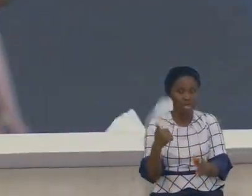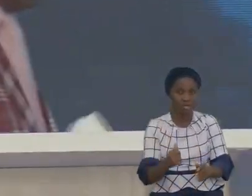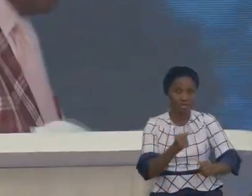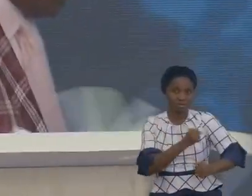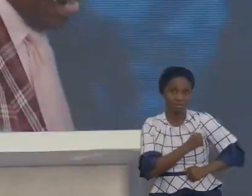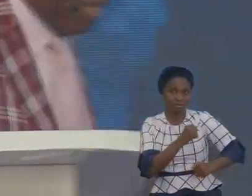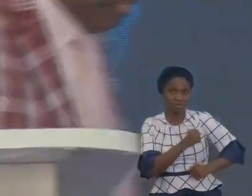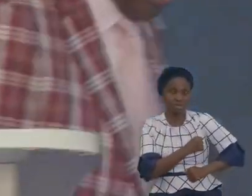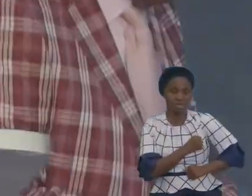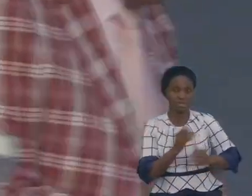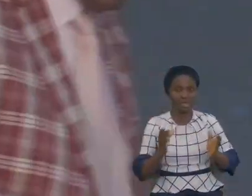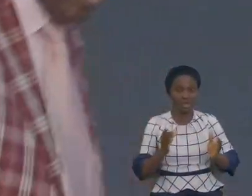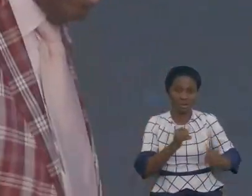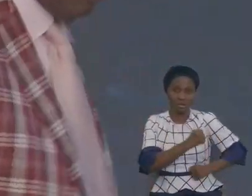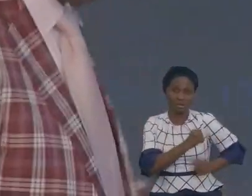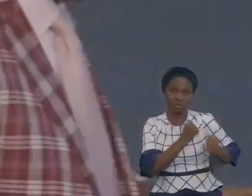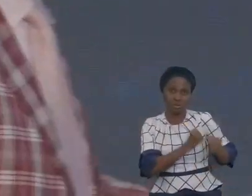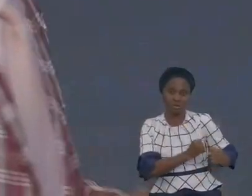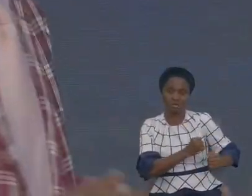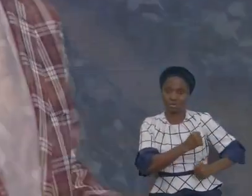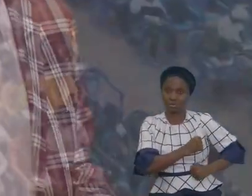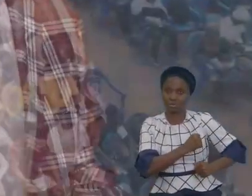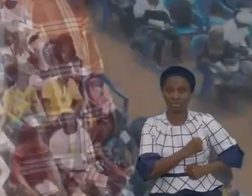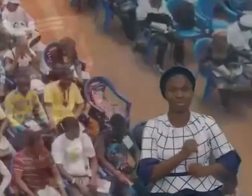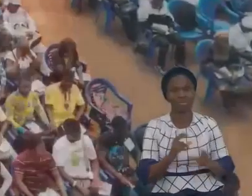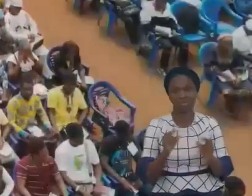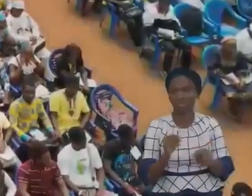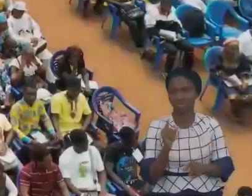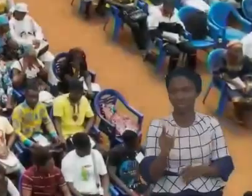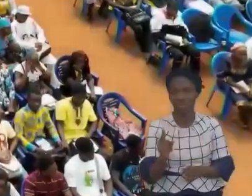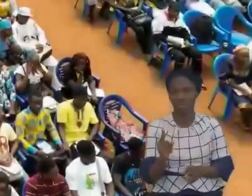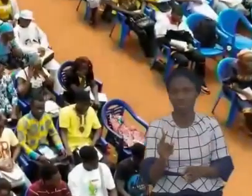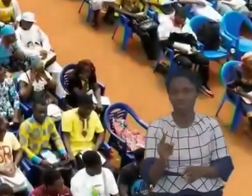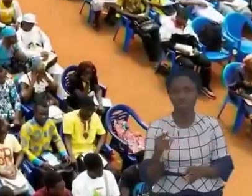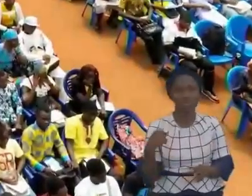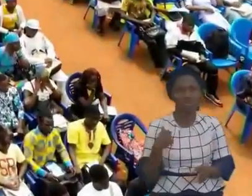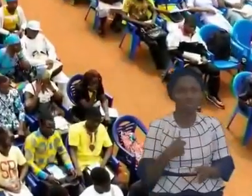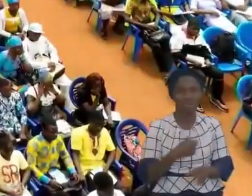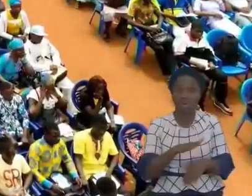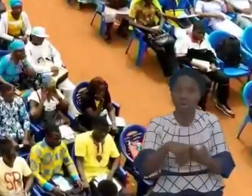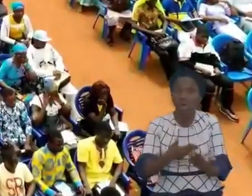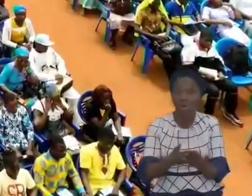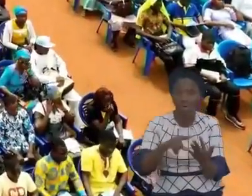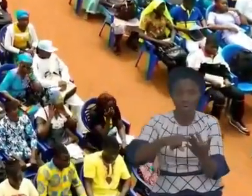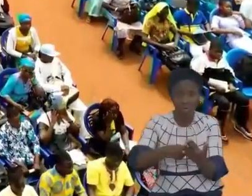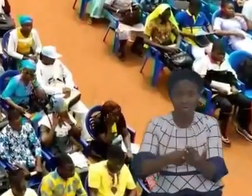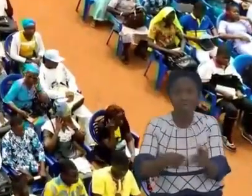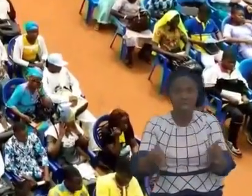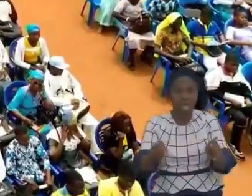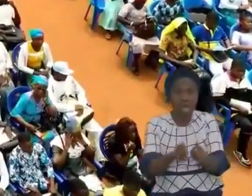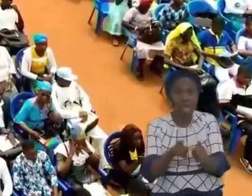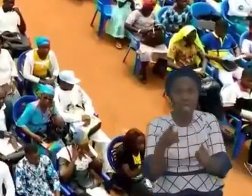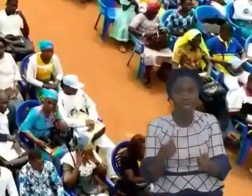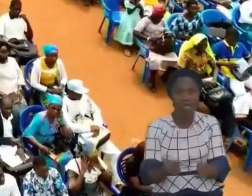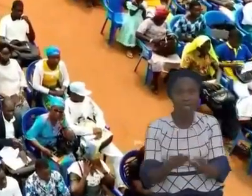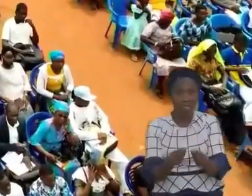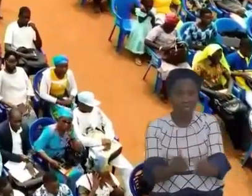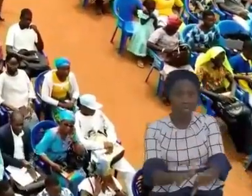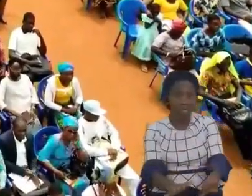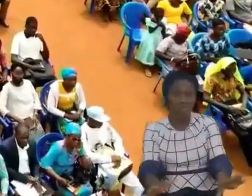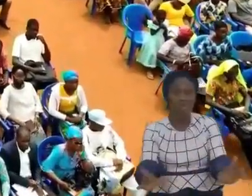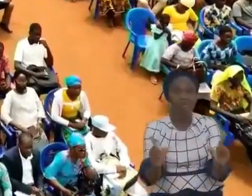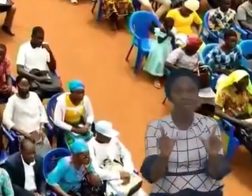We all start at the ground level. And God has built all the steps